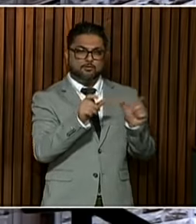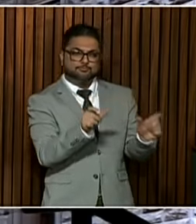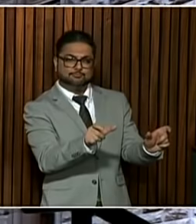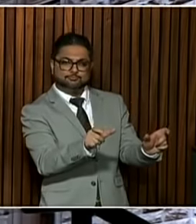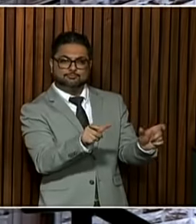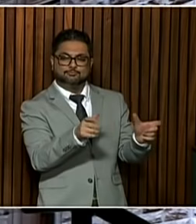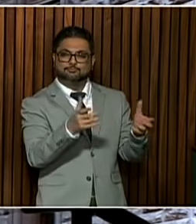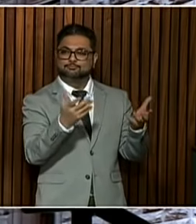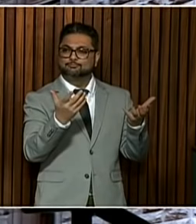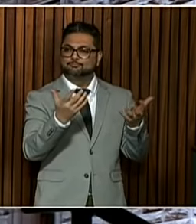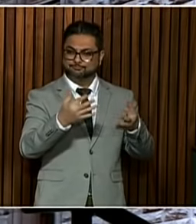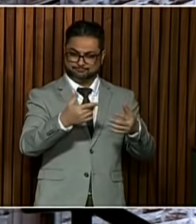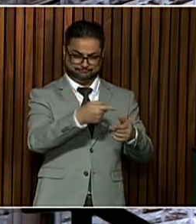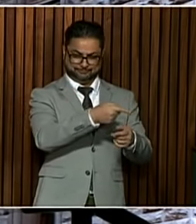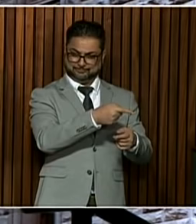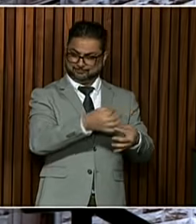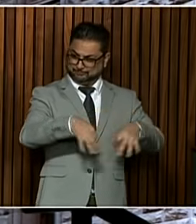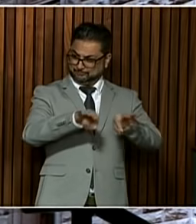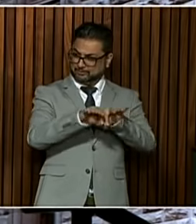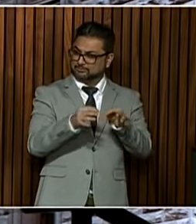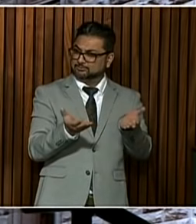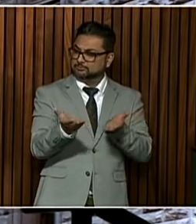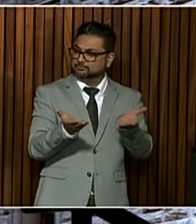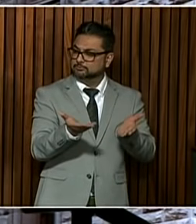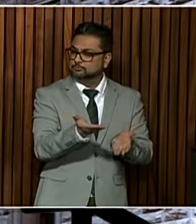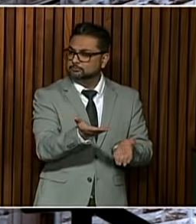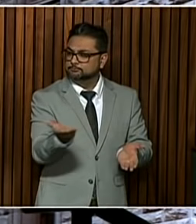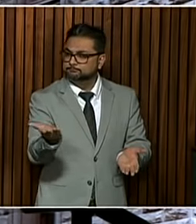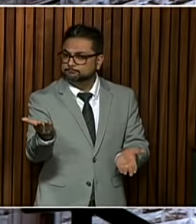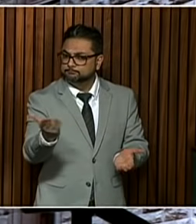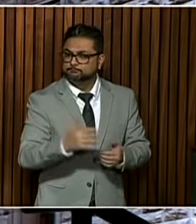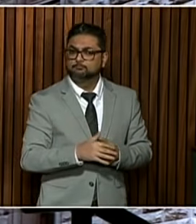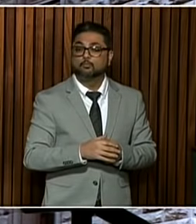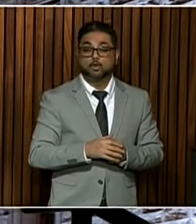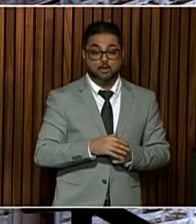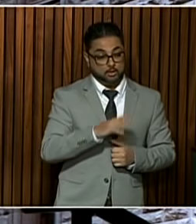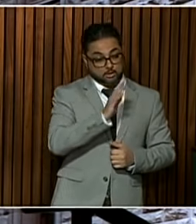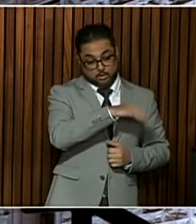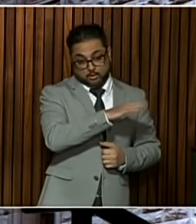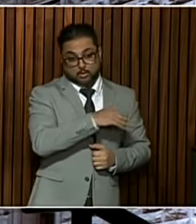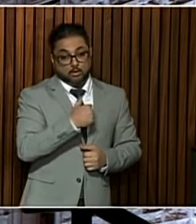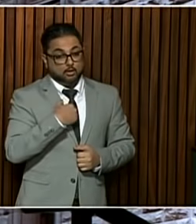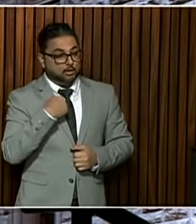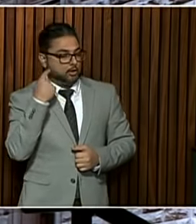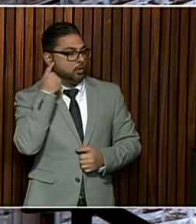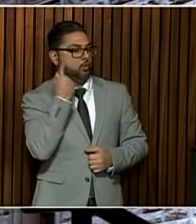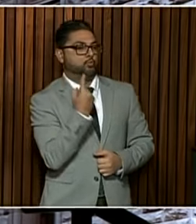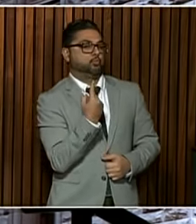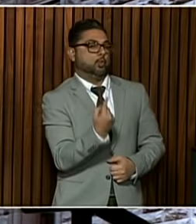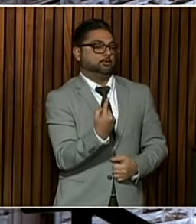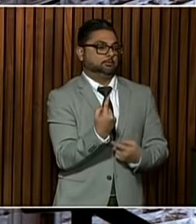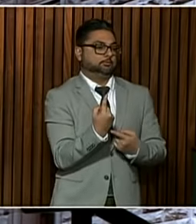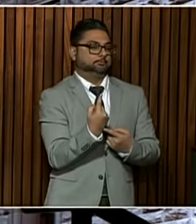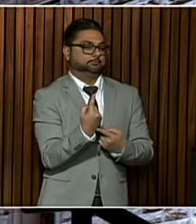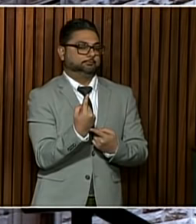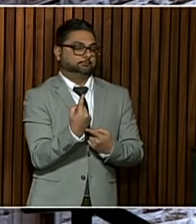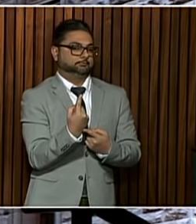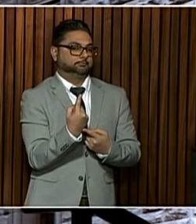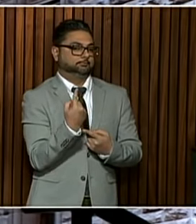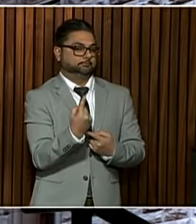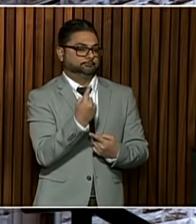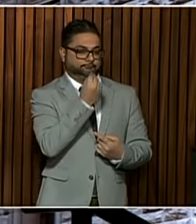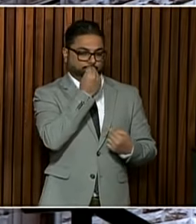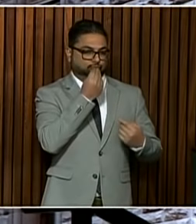I would say we heard of a case. We haven't heard of a lot. We hear some with the number of people that are out there